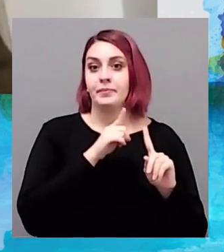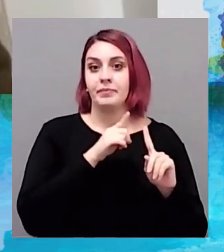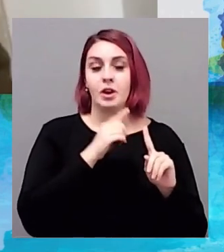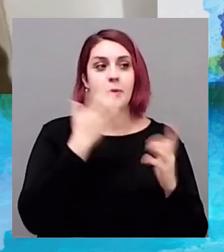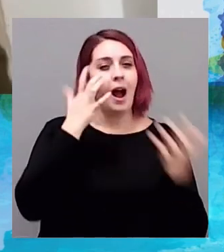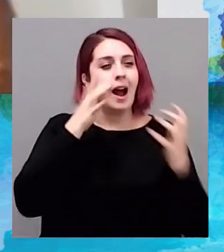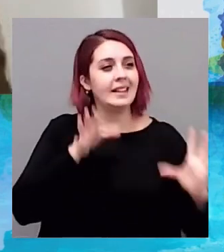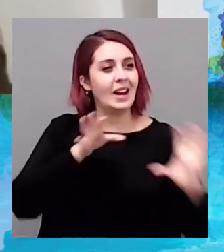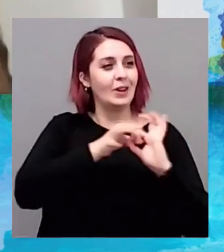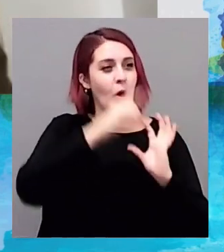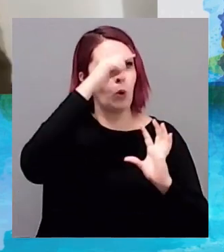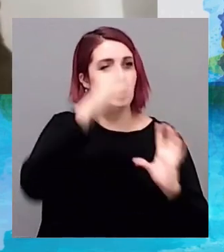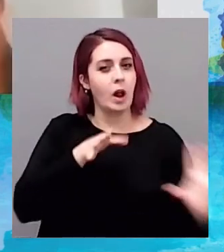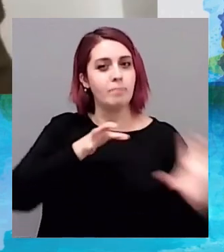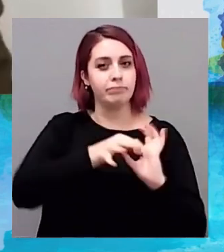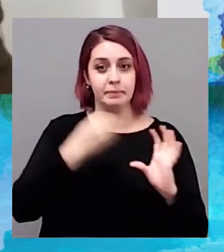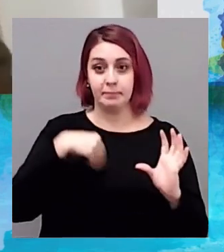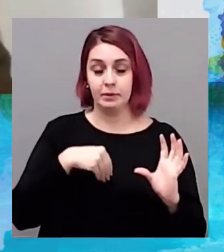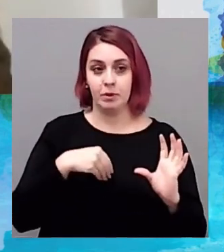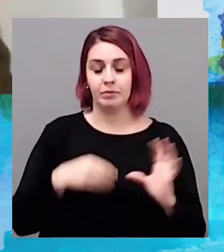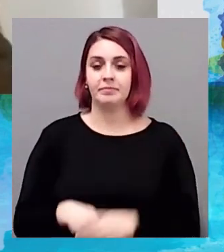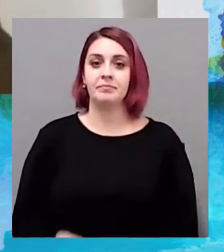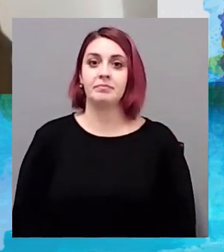place to connect with art and culture.